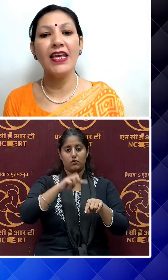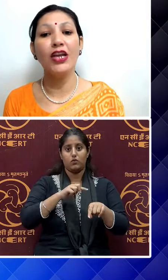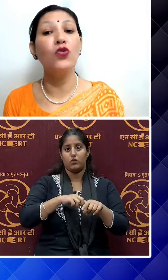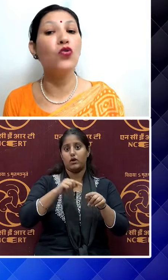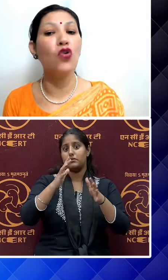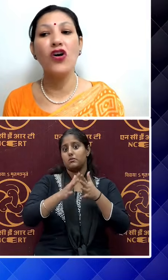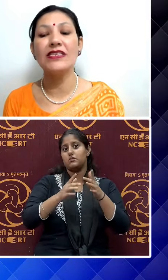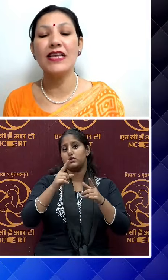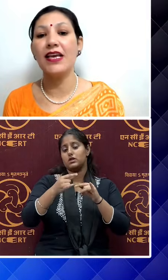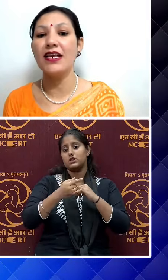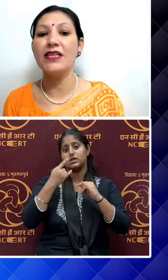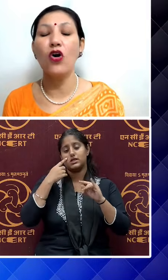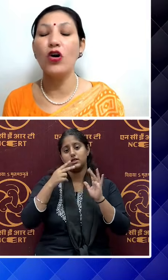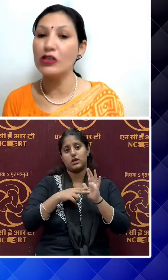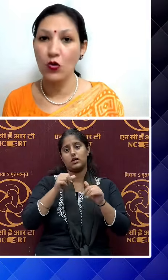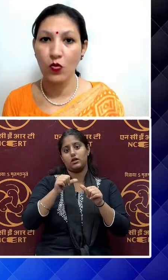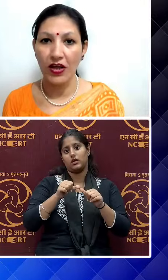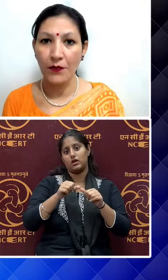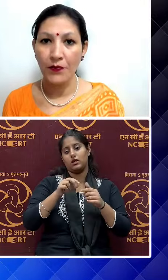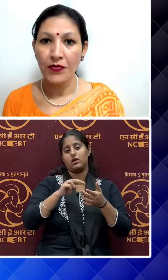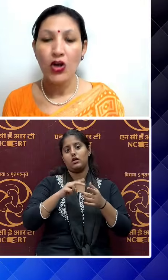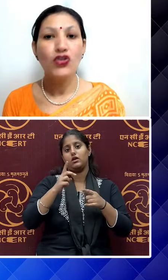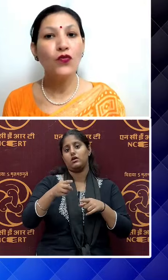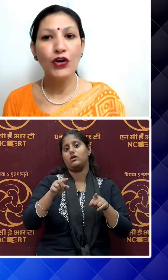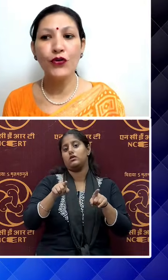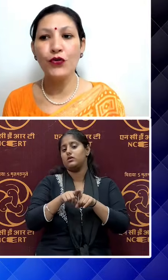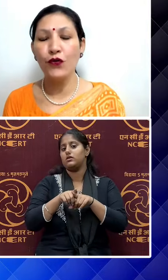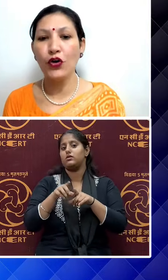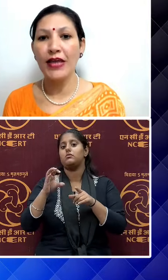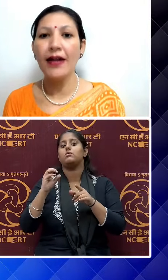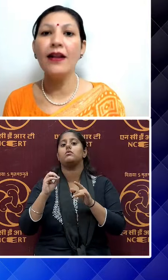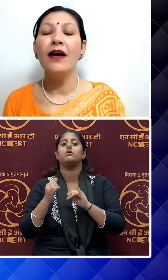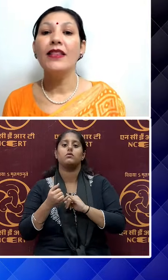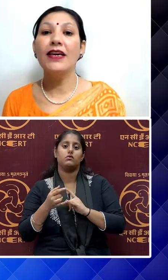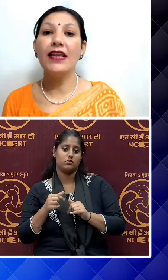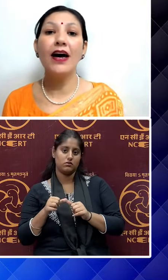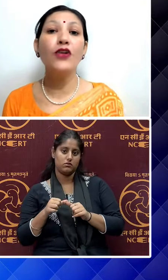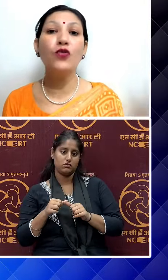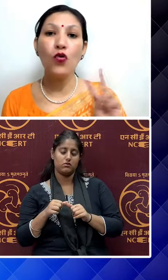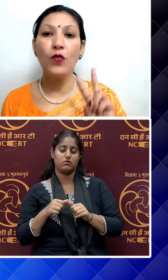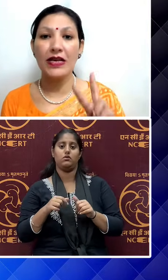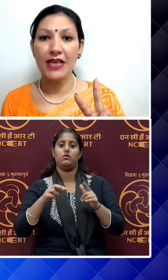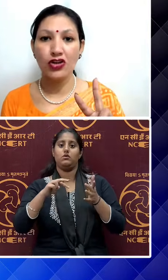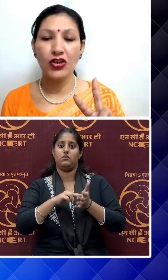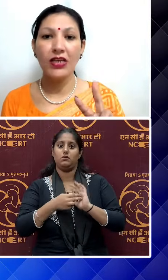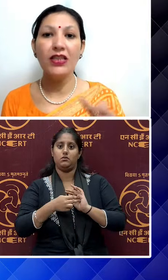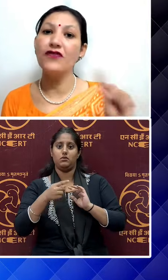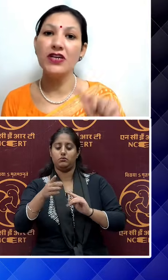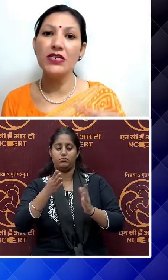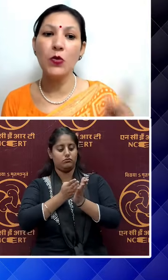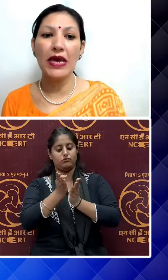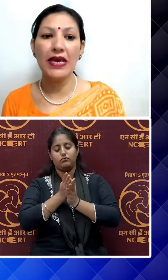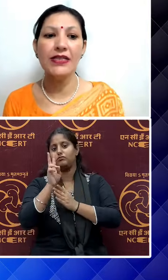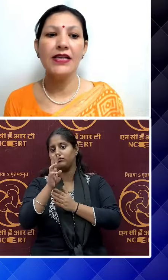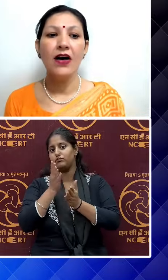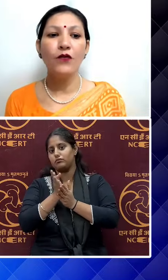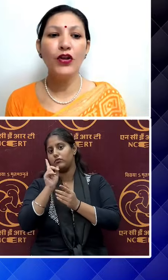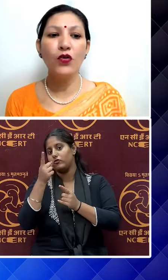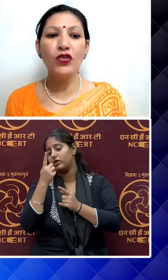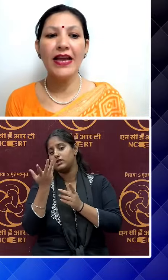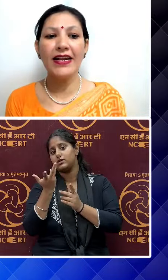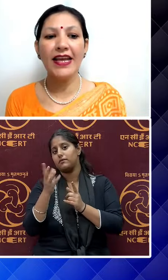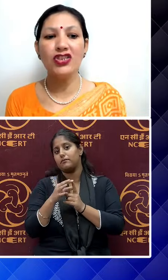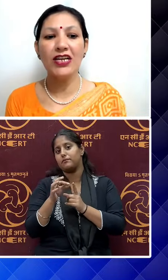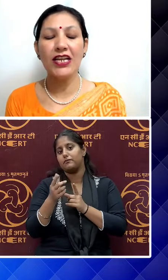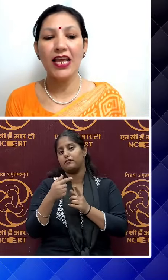A into cos A is also 1. So what to do for that? There are two ways actually. The first way is, we